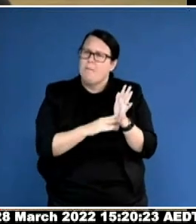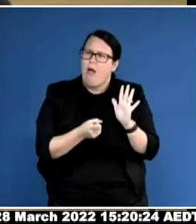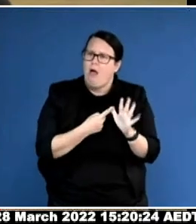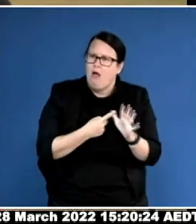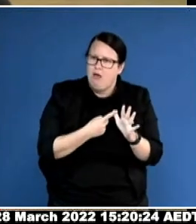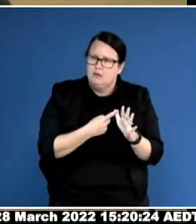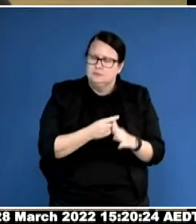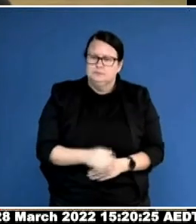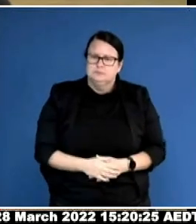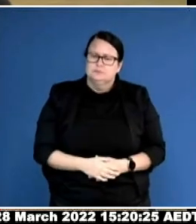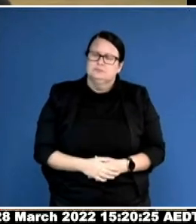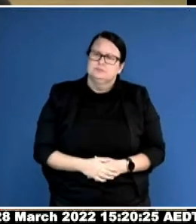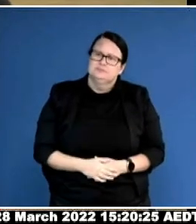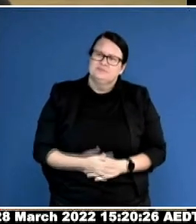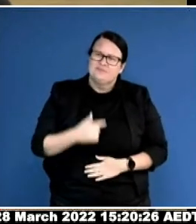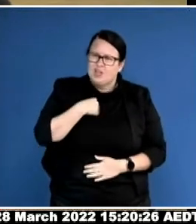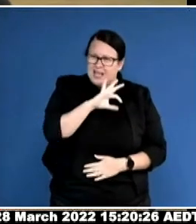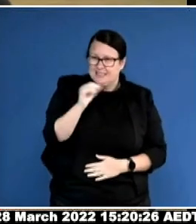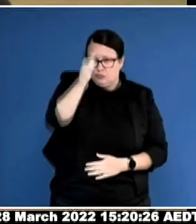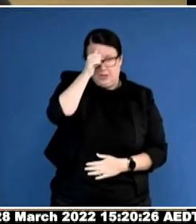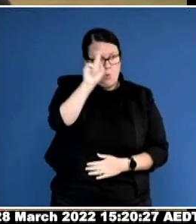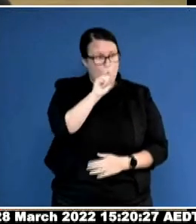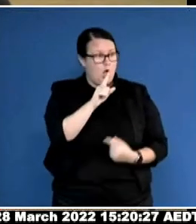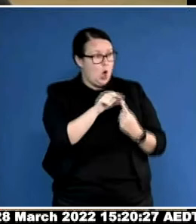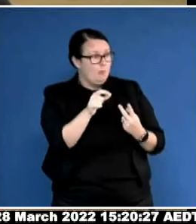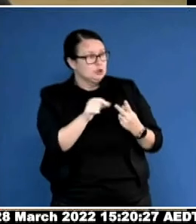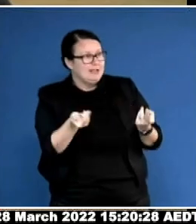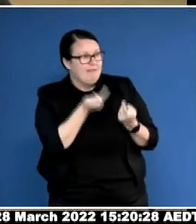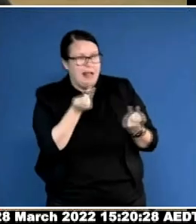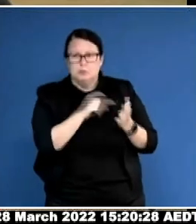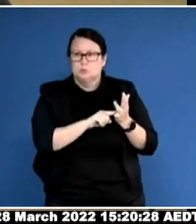not knowing what to do or what options were available to me.